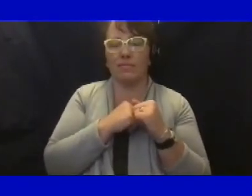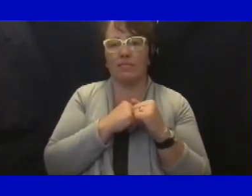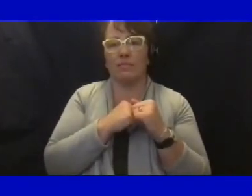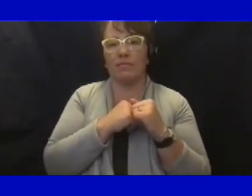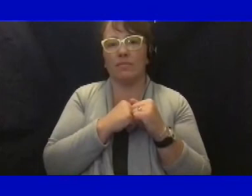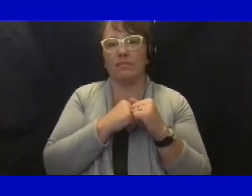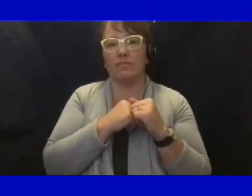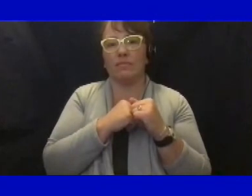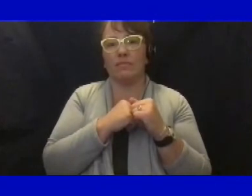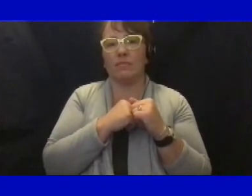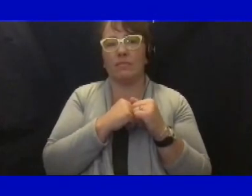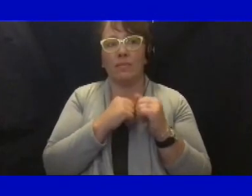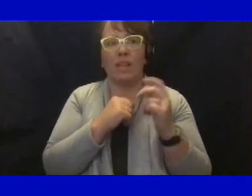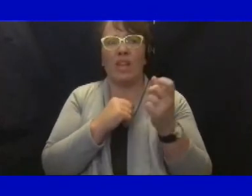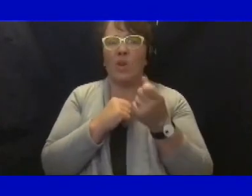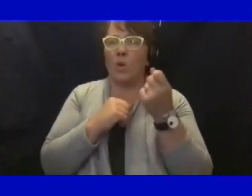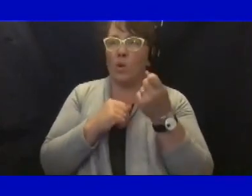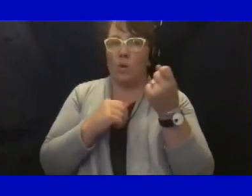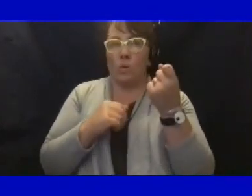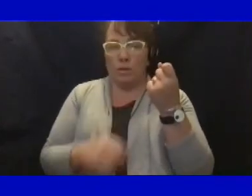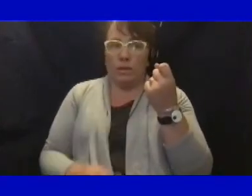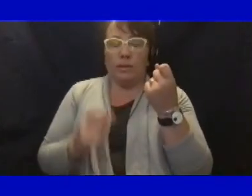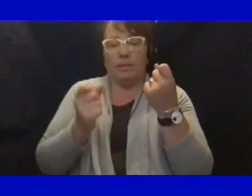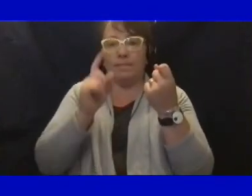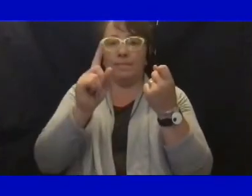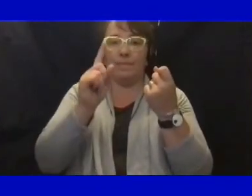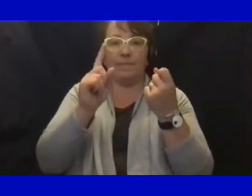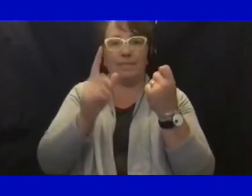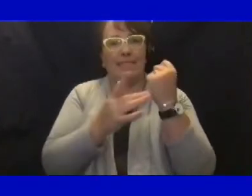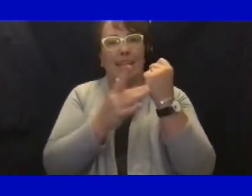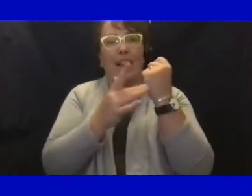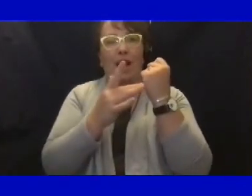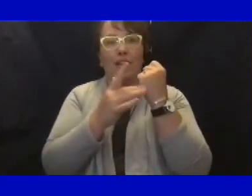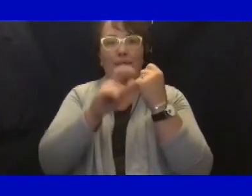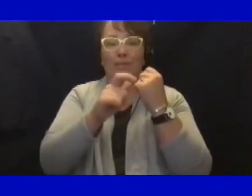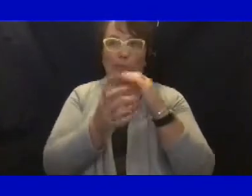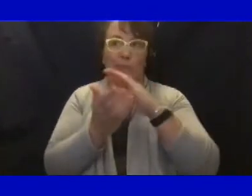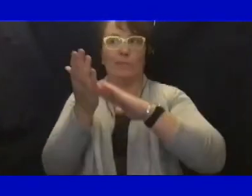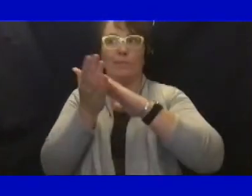Just give me 1 second here to get the technology up and running.